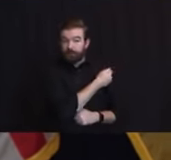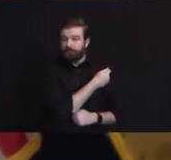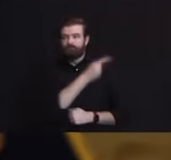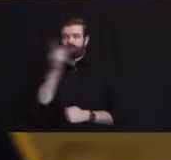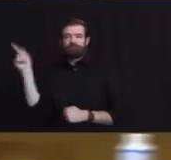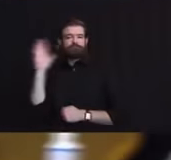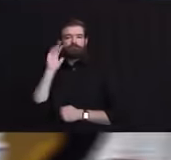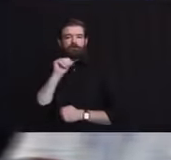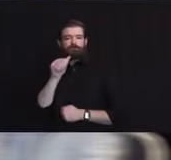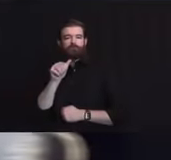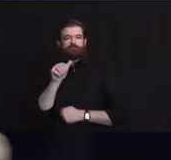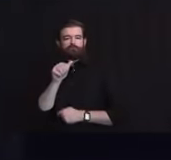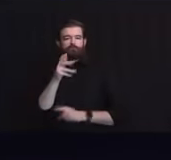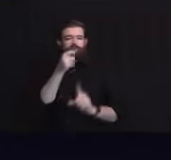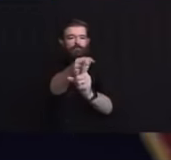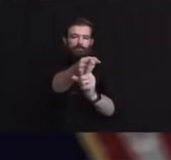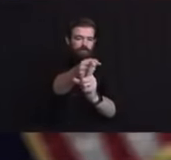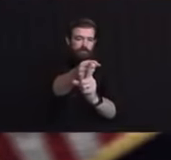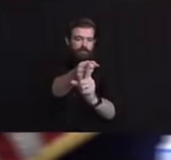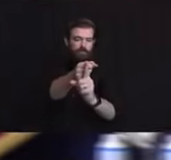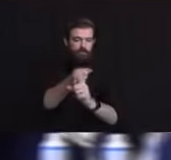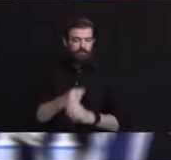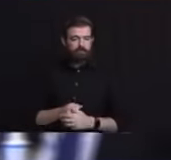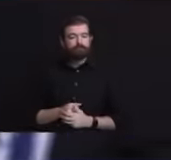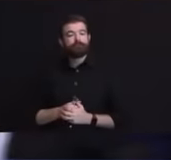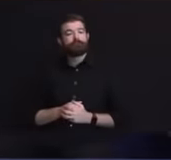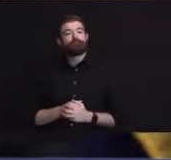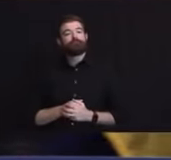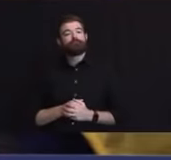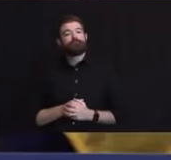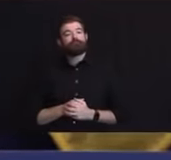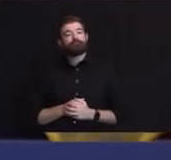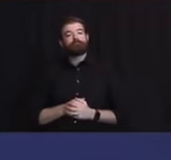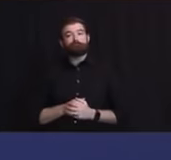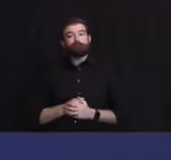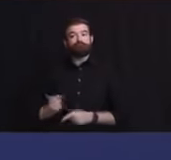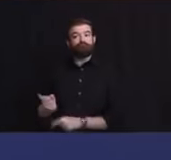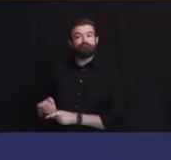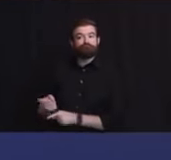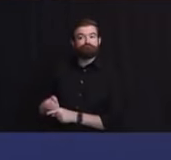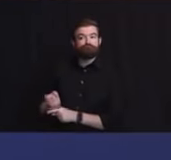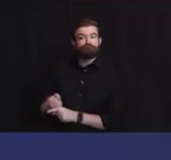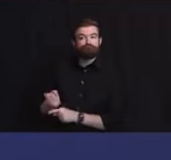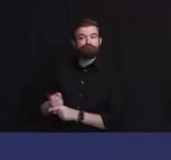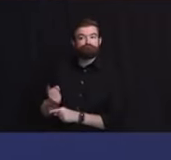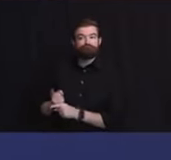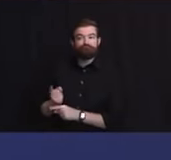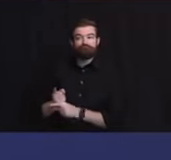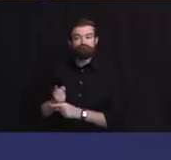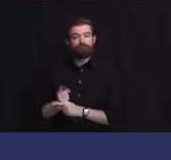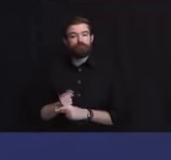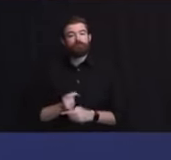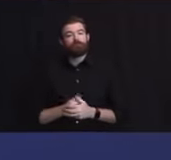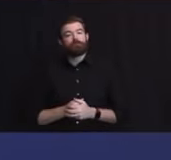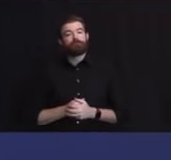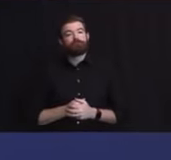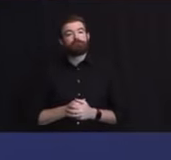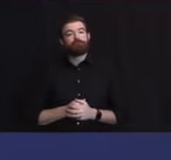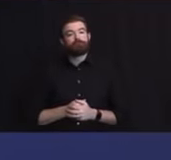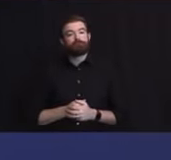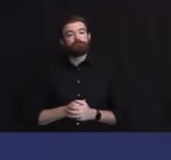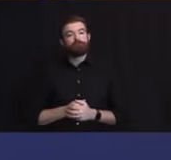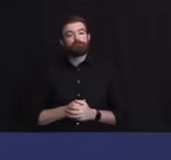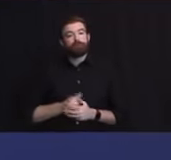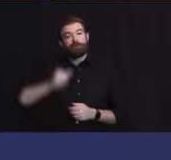fair amount of evidence, Ed, to that last point, that it is a lagging vaccination regime in India, which is the biggest. I mean,